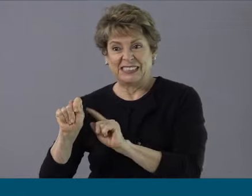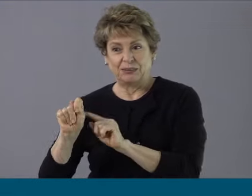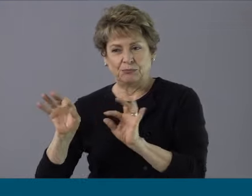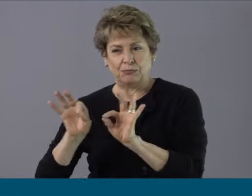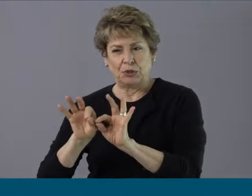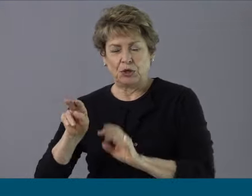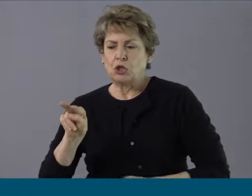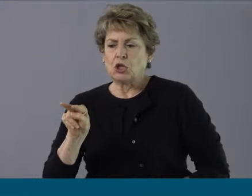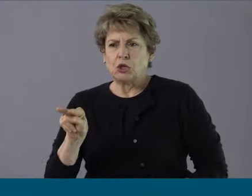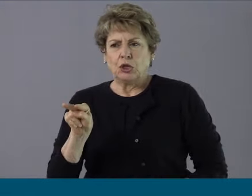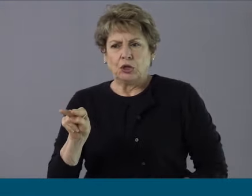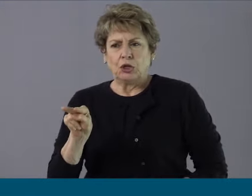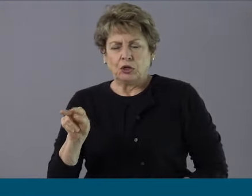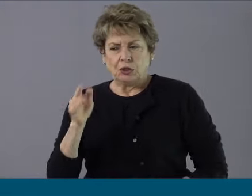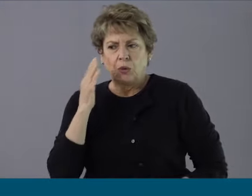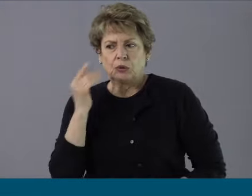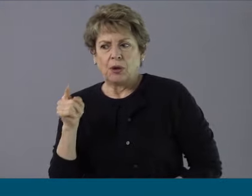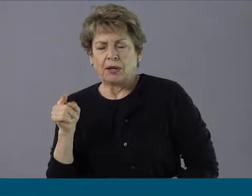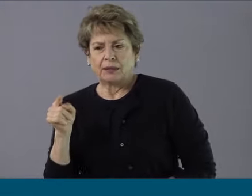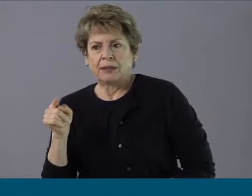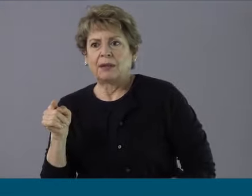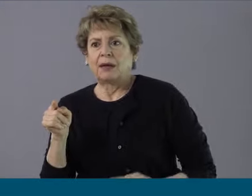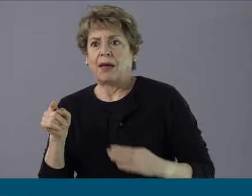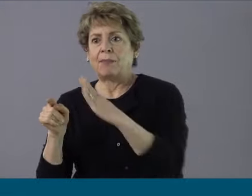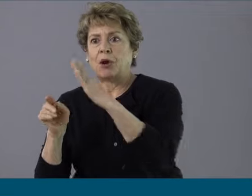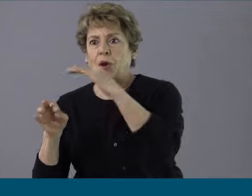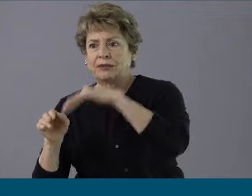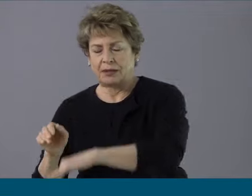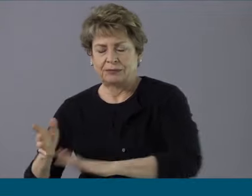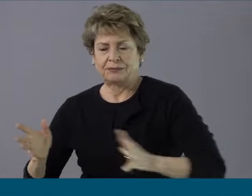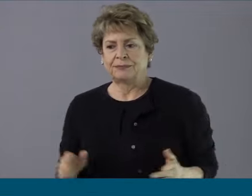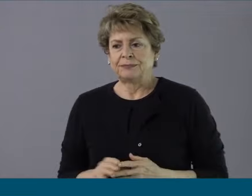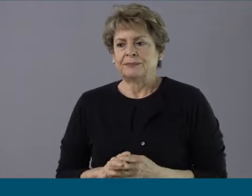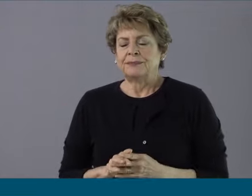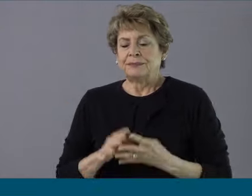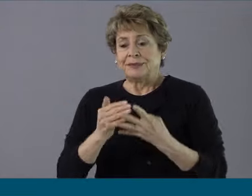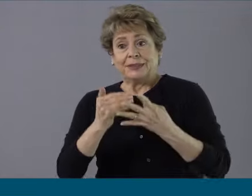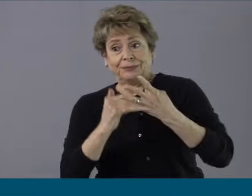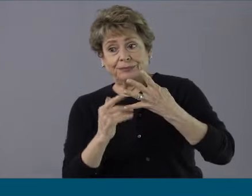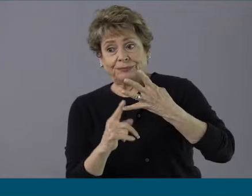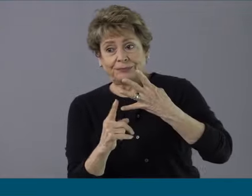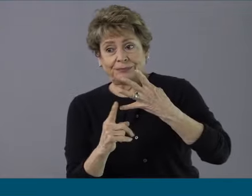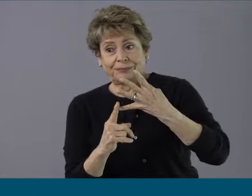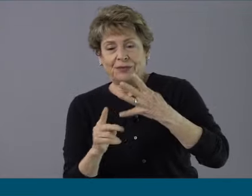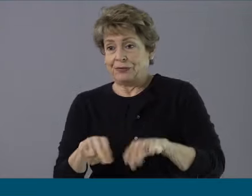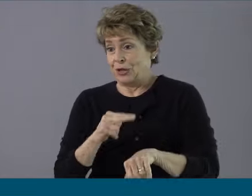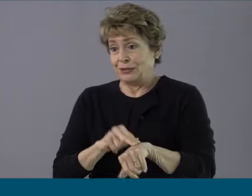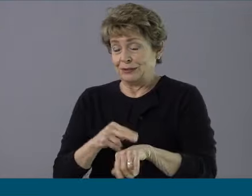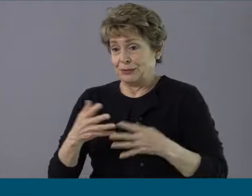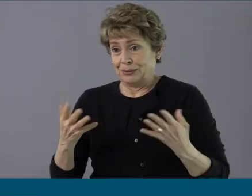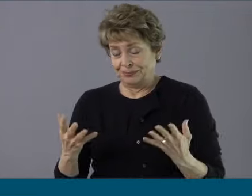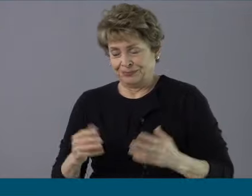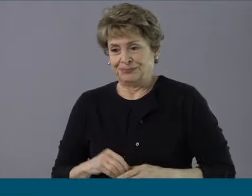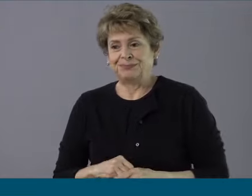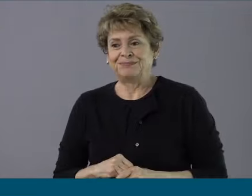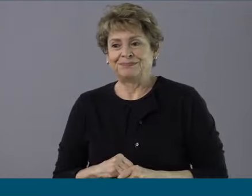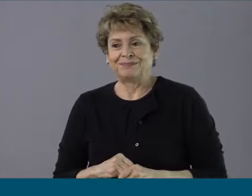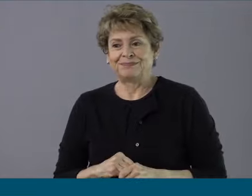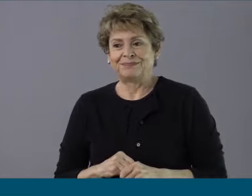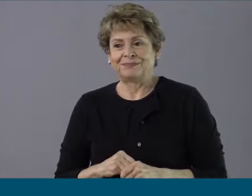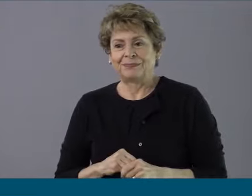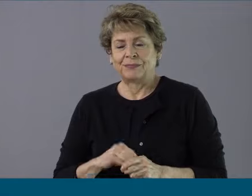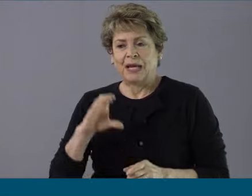Arizona. And of course, capacity. Capacity is something we think about every day of the week and every day of the month. That's both